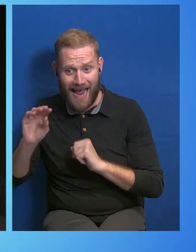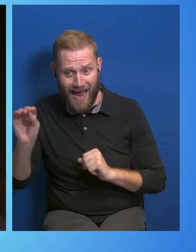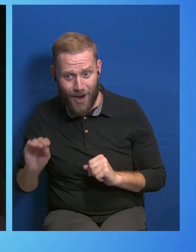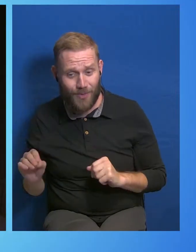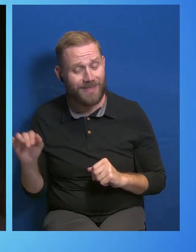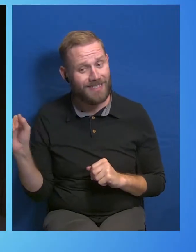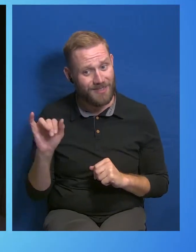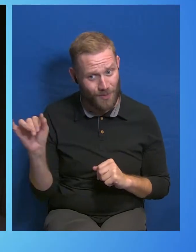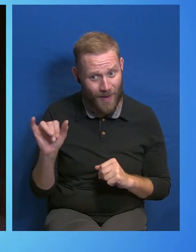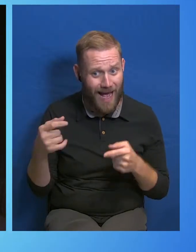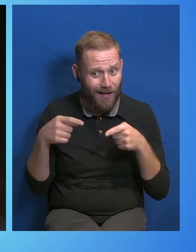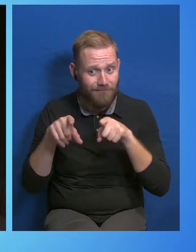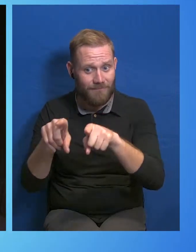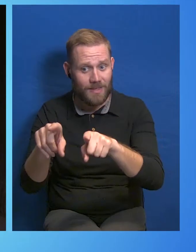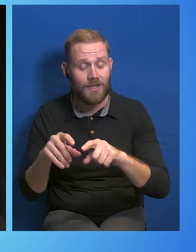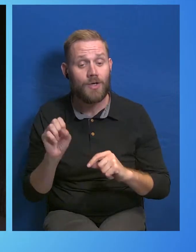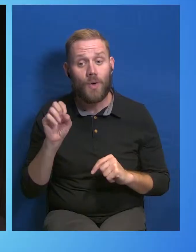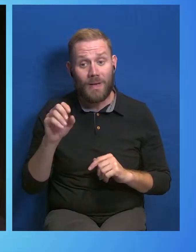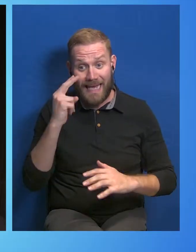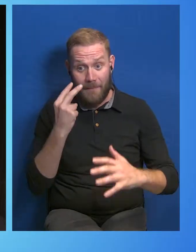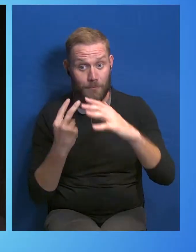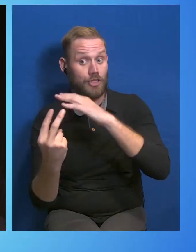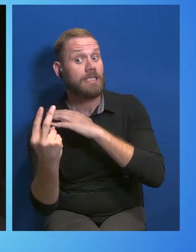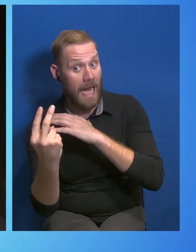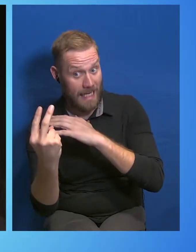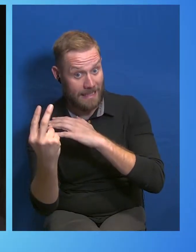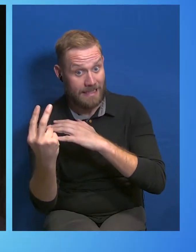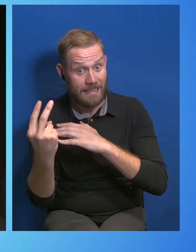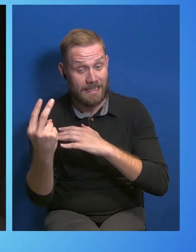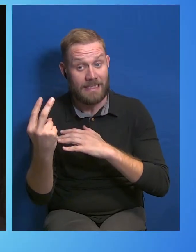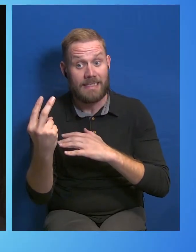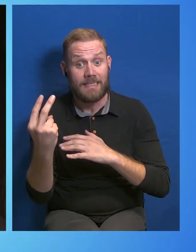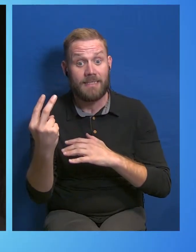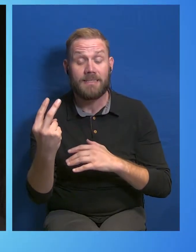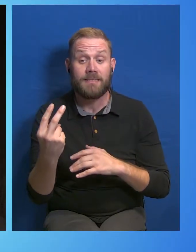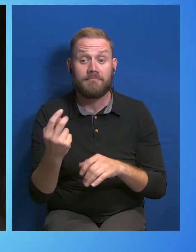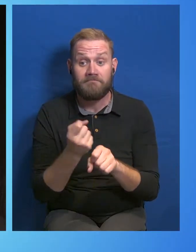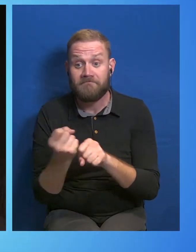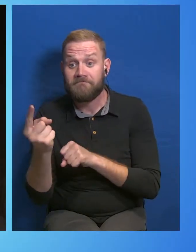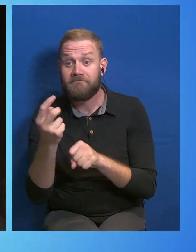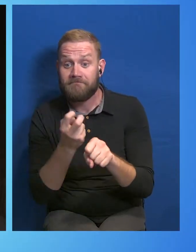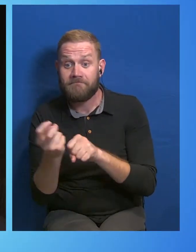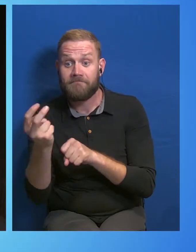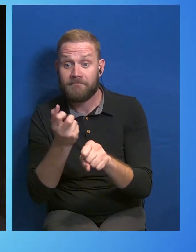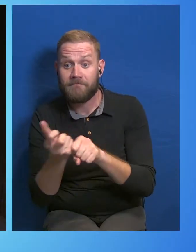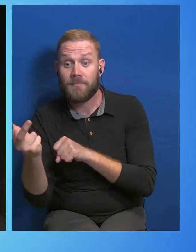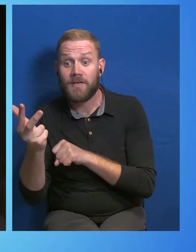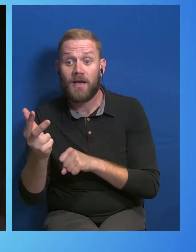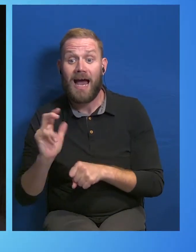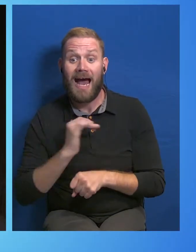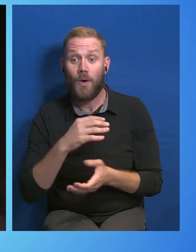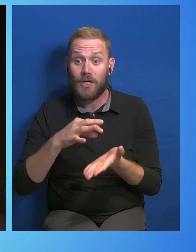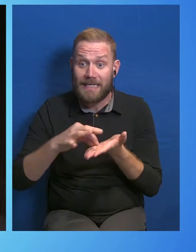So we can project that over the next future years, our student counts,